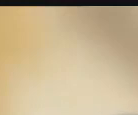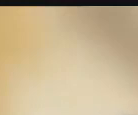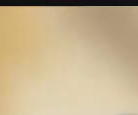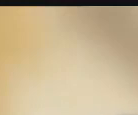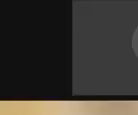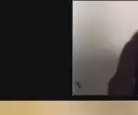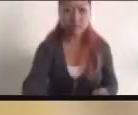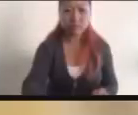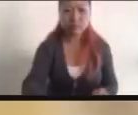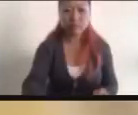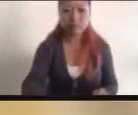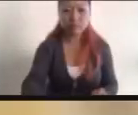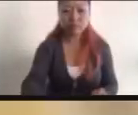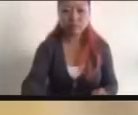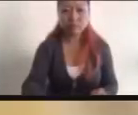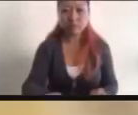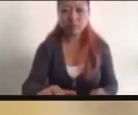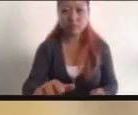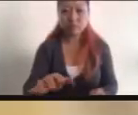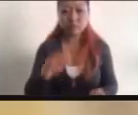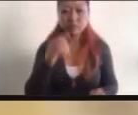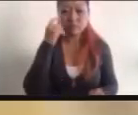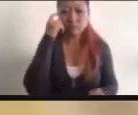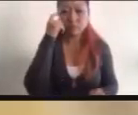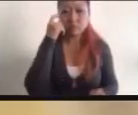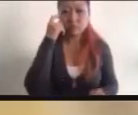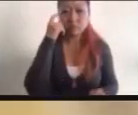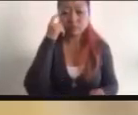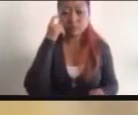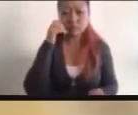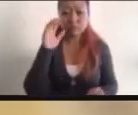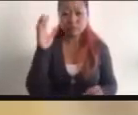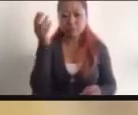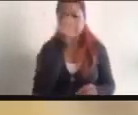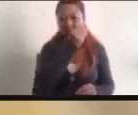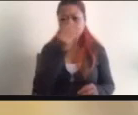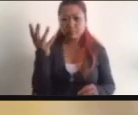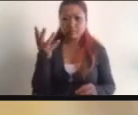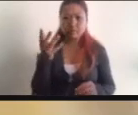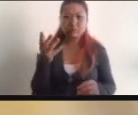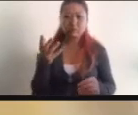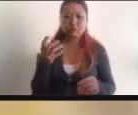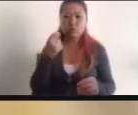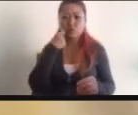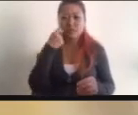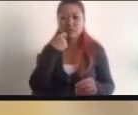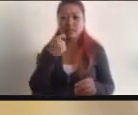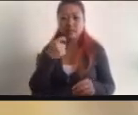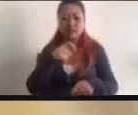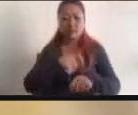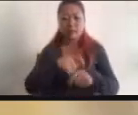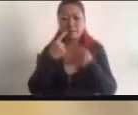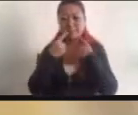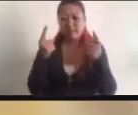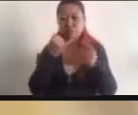yesterday. There will be another posting for recordings from today. We'll make sure that those are